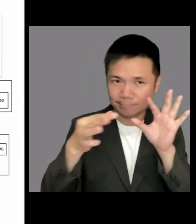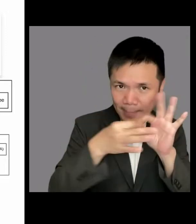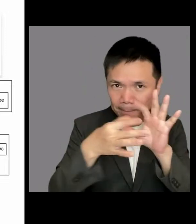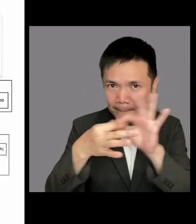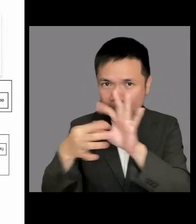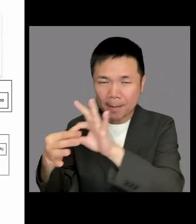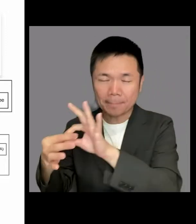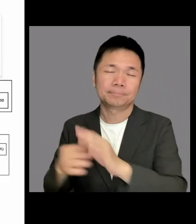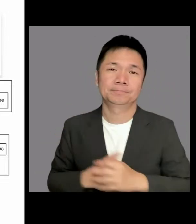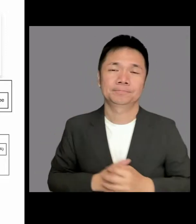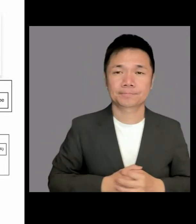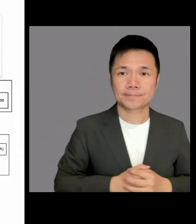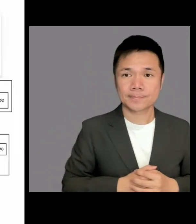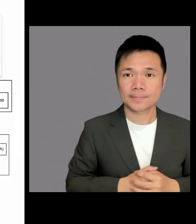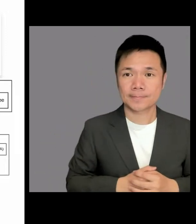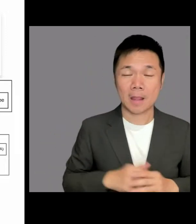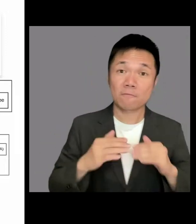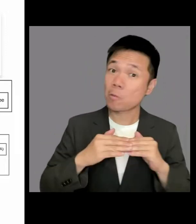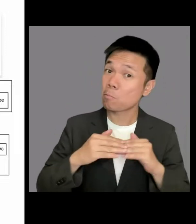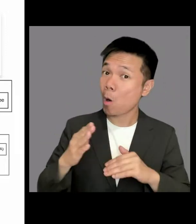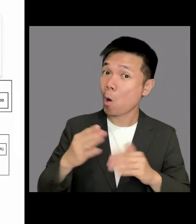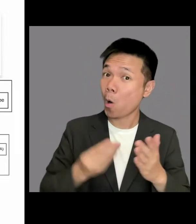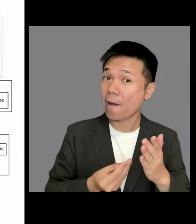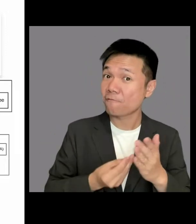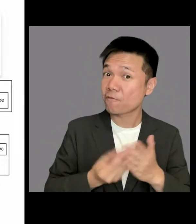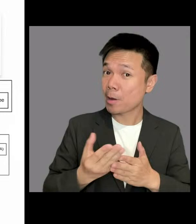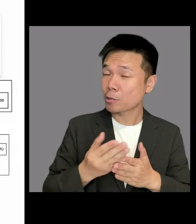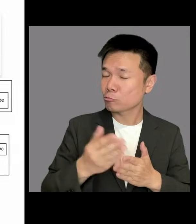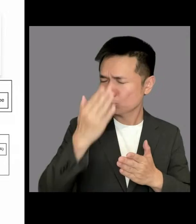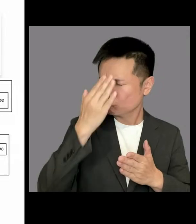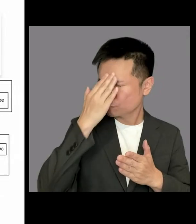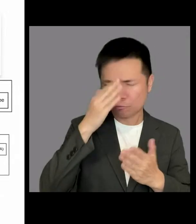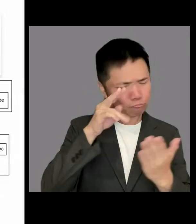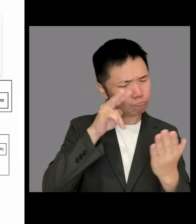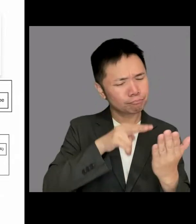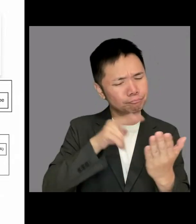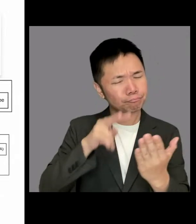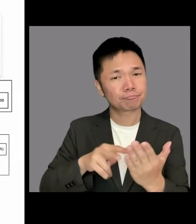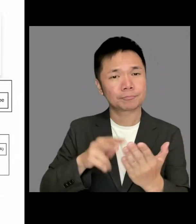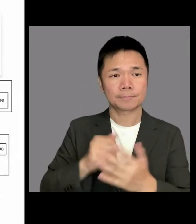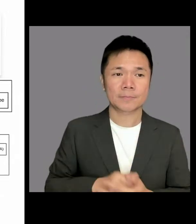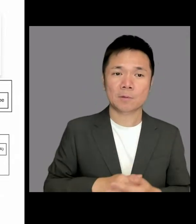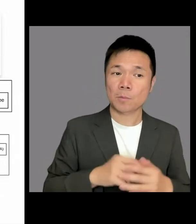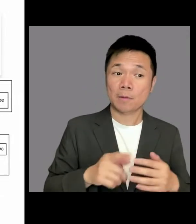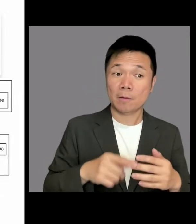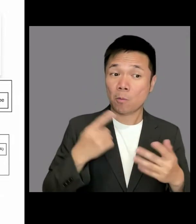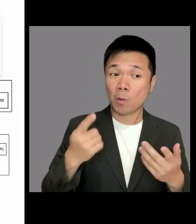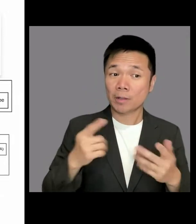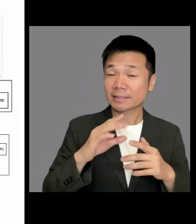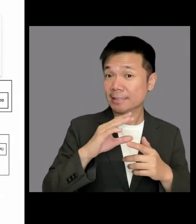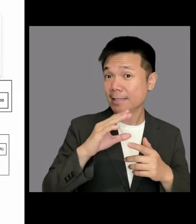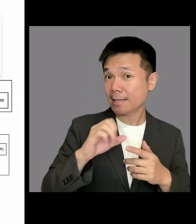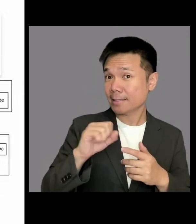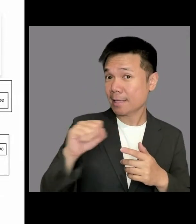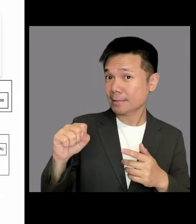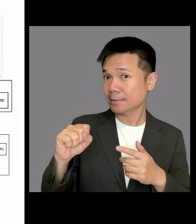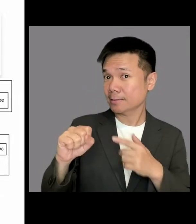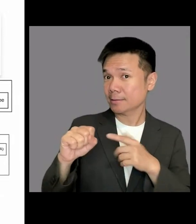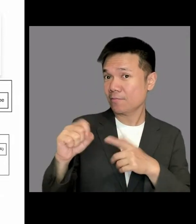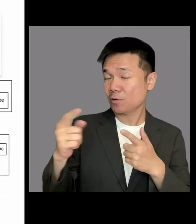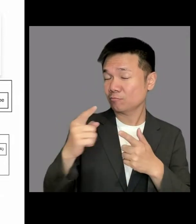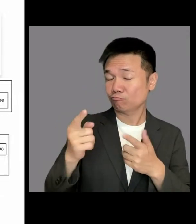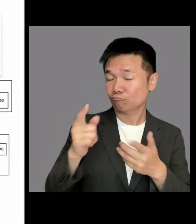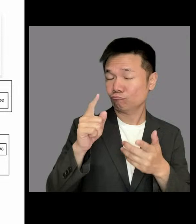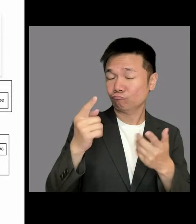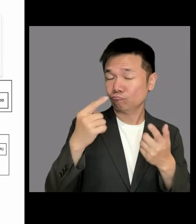more information to assistive technologies. So you have CSS, which provides the design,